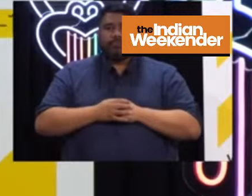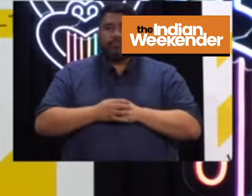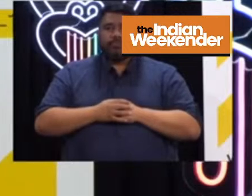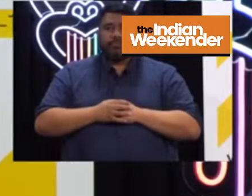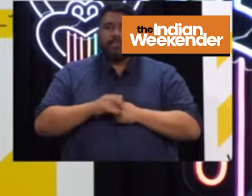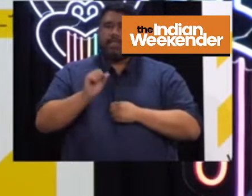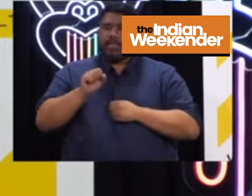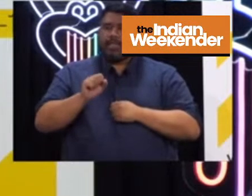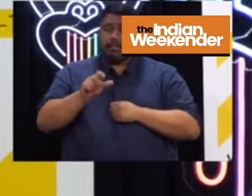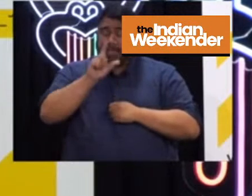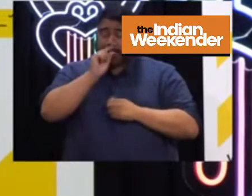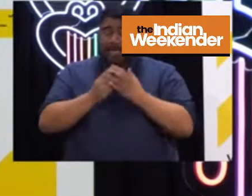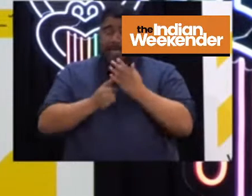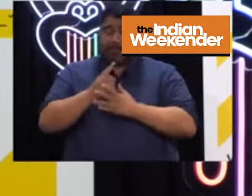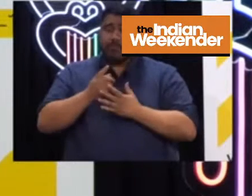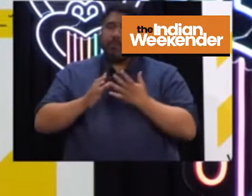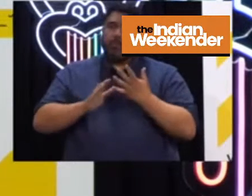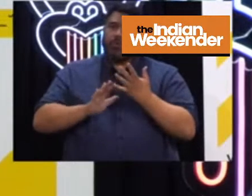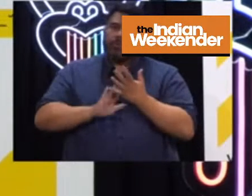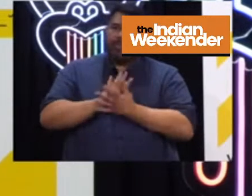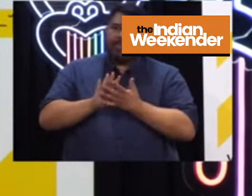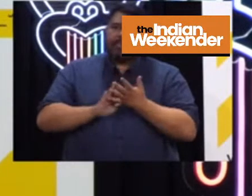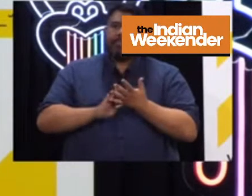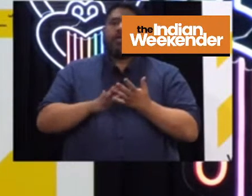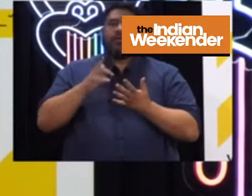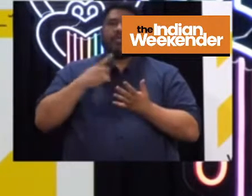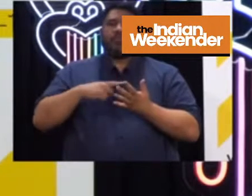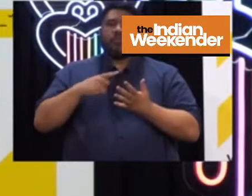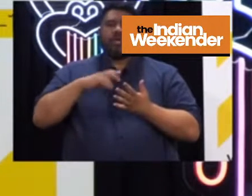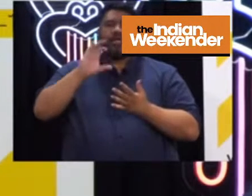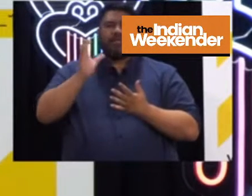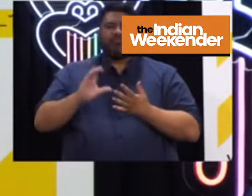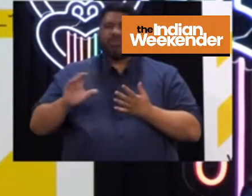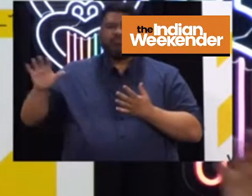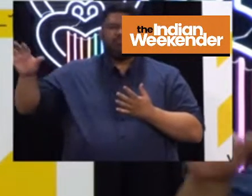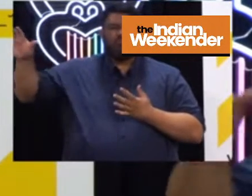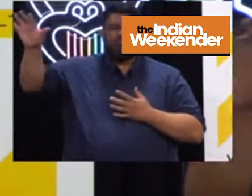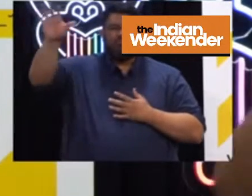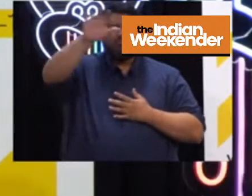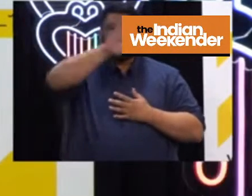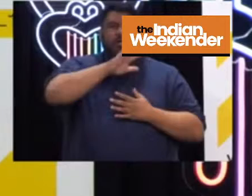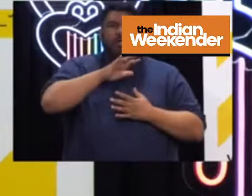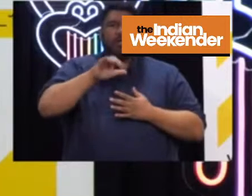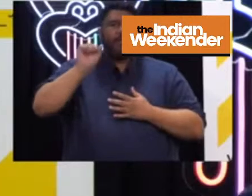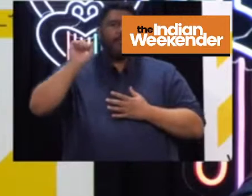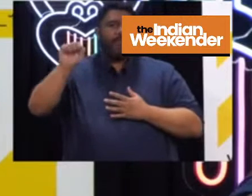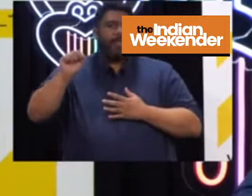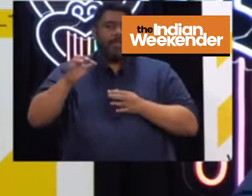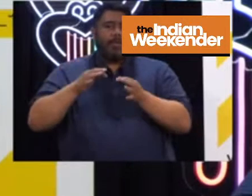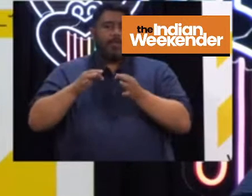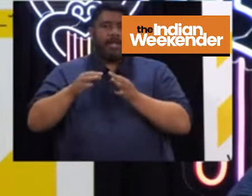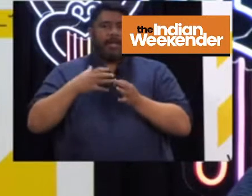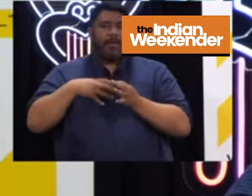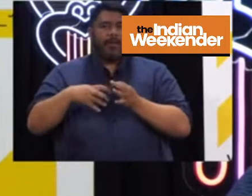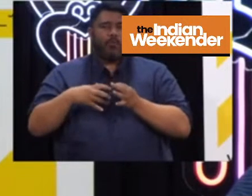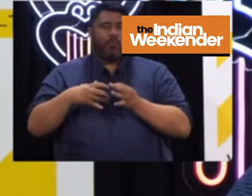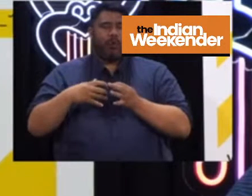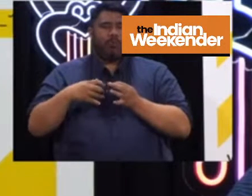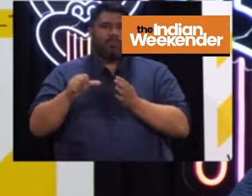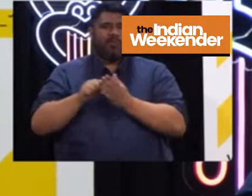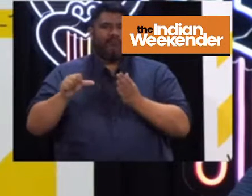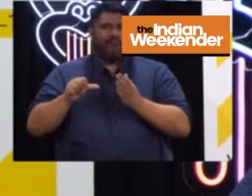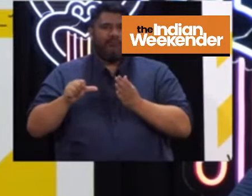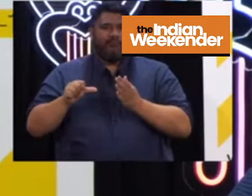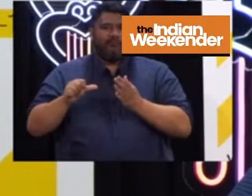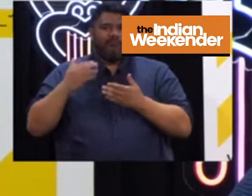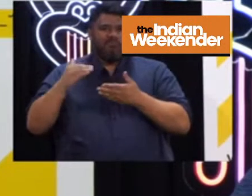dynamic. And that's why I think you're seeing countries around the world changing up their strategies. Whether you're looking